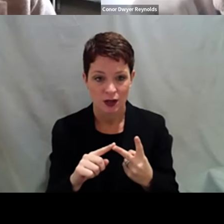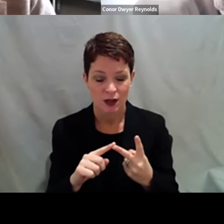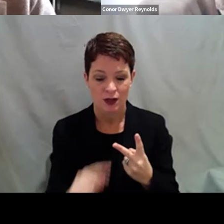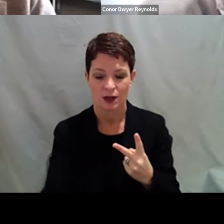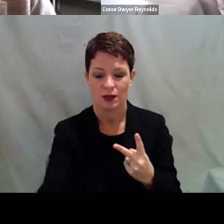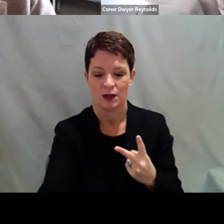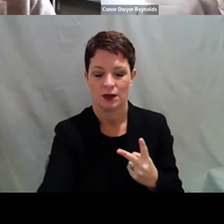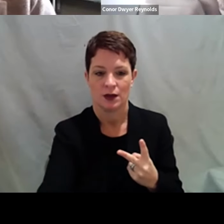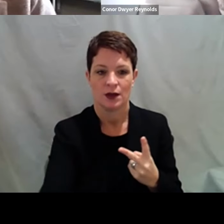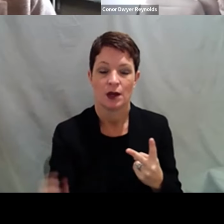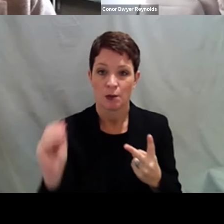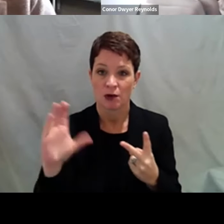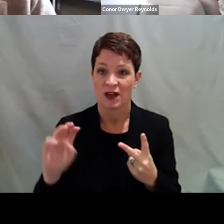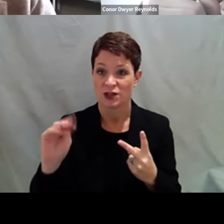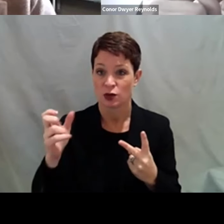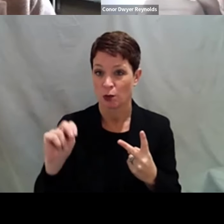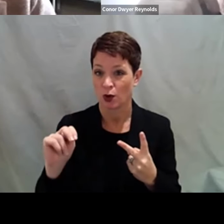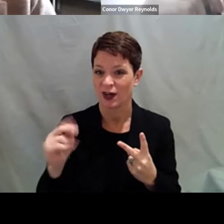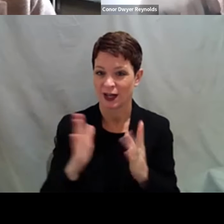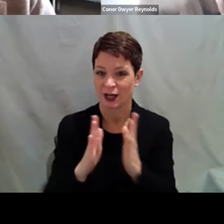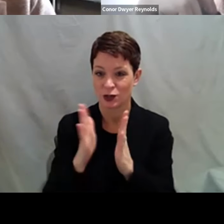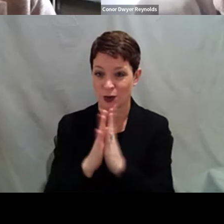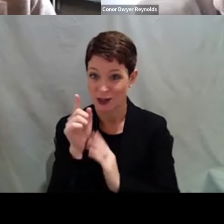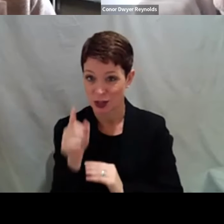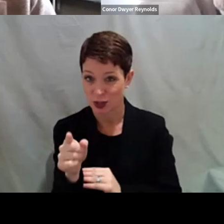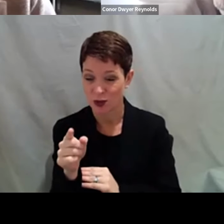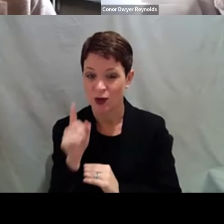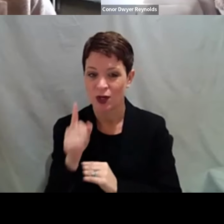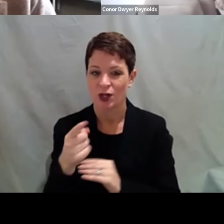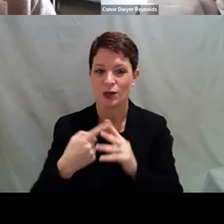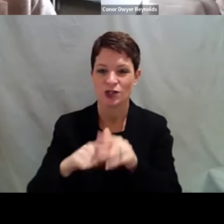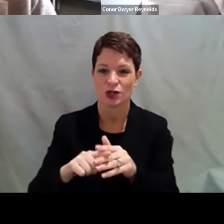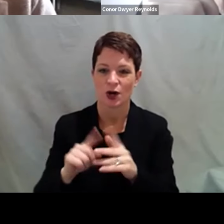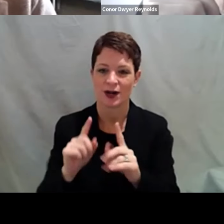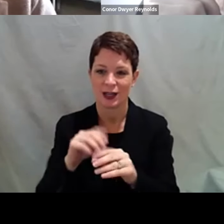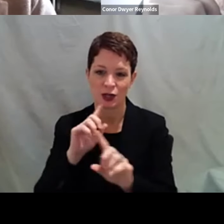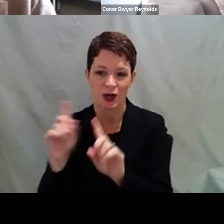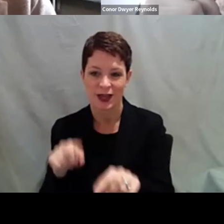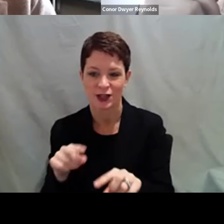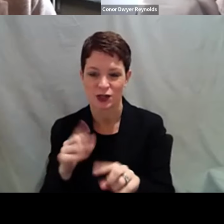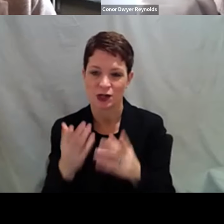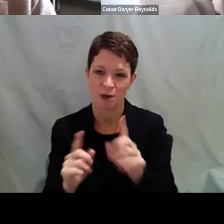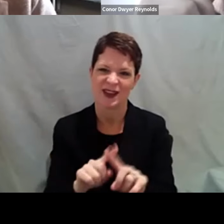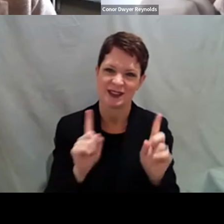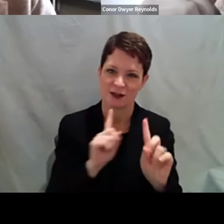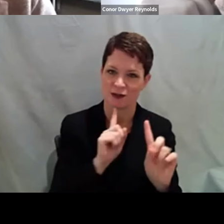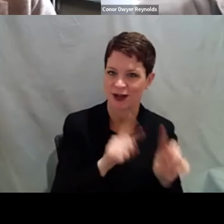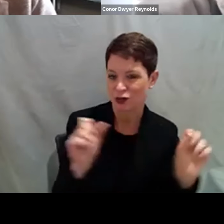For Professor Morgan, and you were started toward this in your answer, and I might put it a different way, but